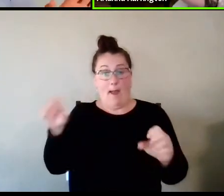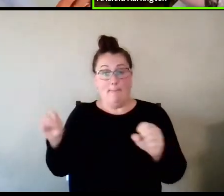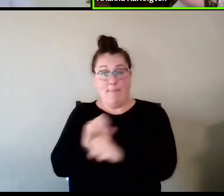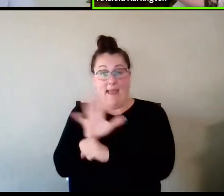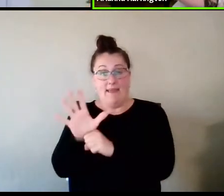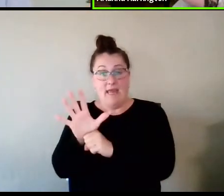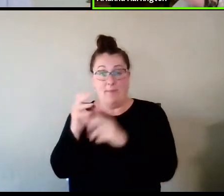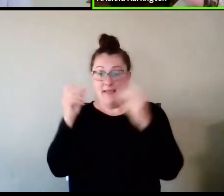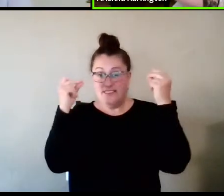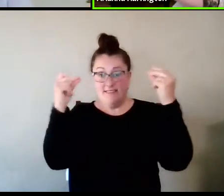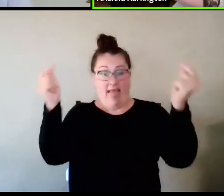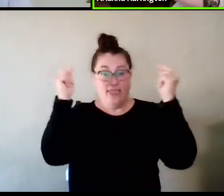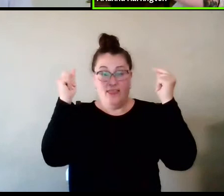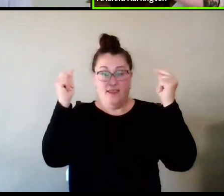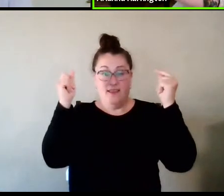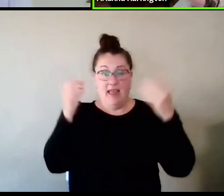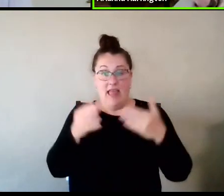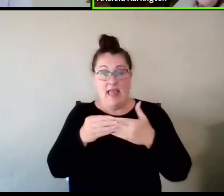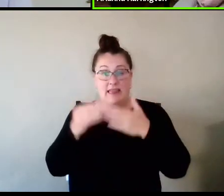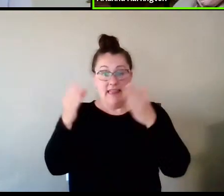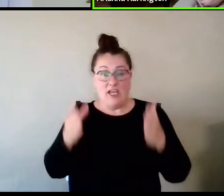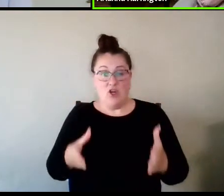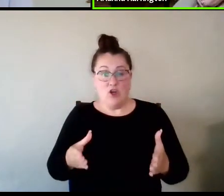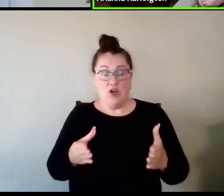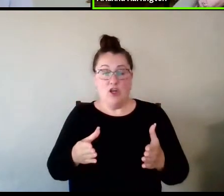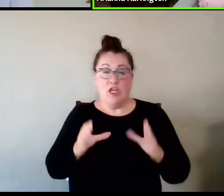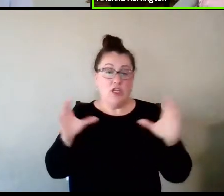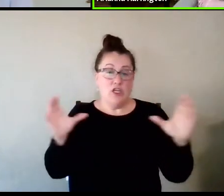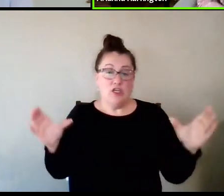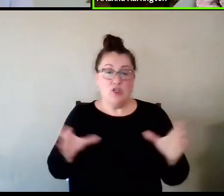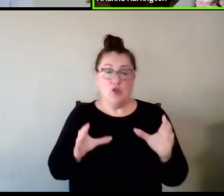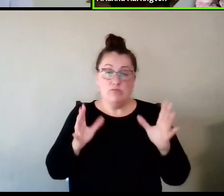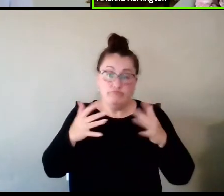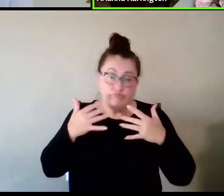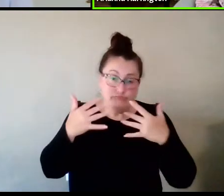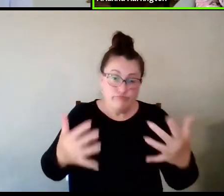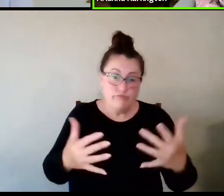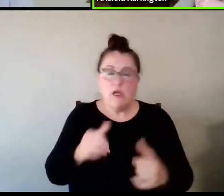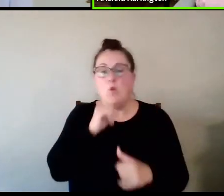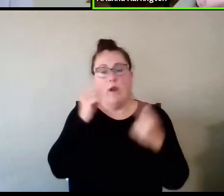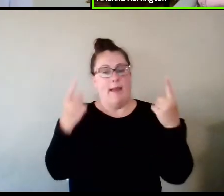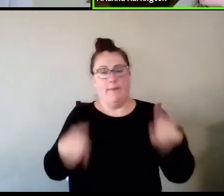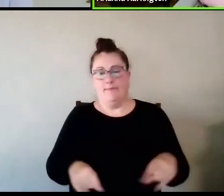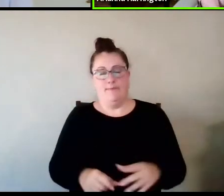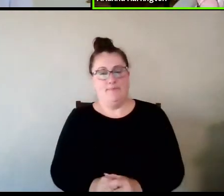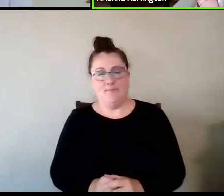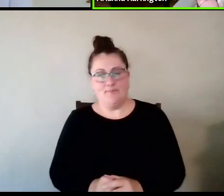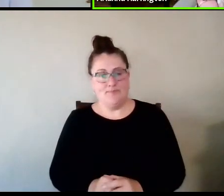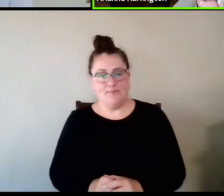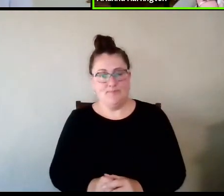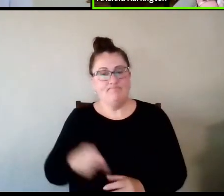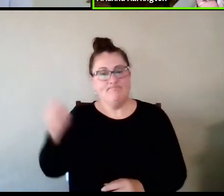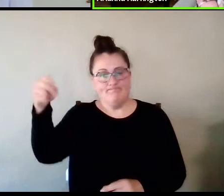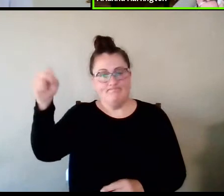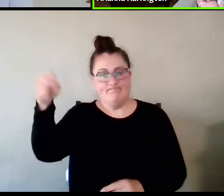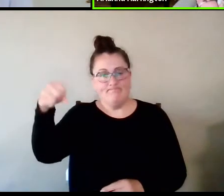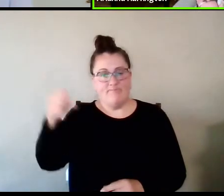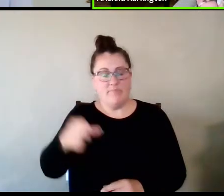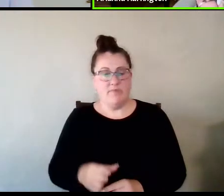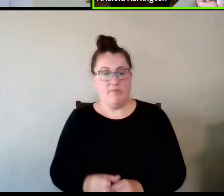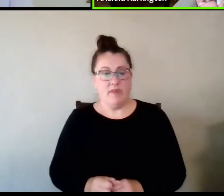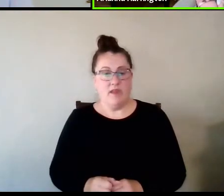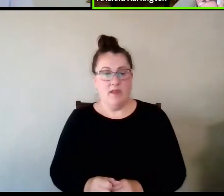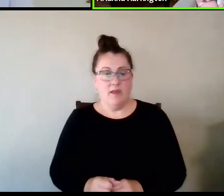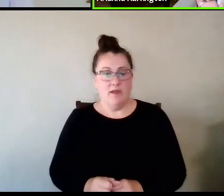and suddenly as a leader you can just do maintenance, that's not going to happen. No. So given